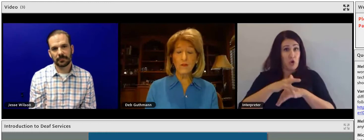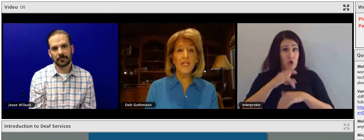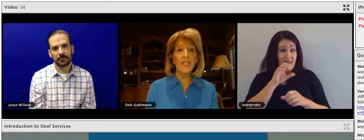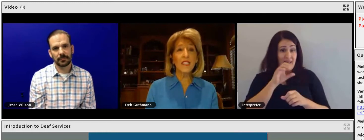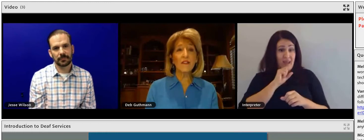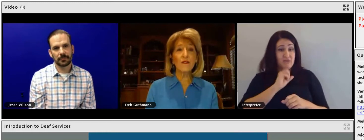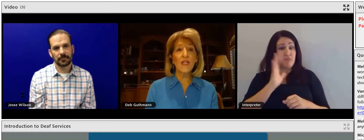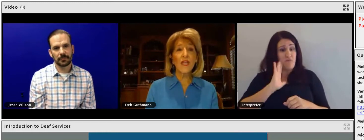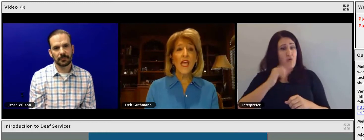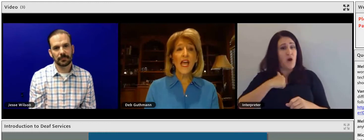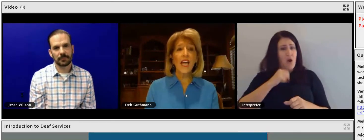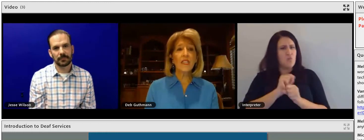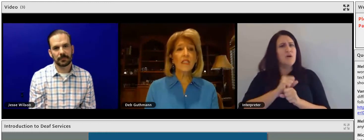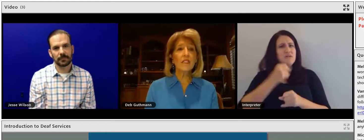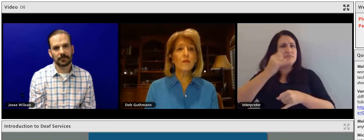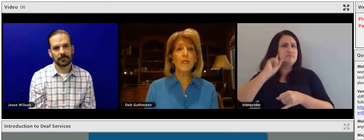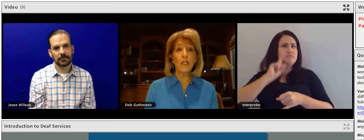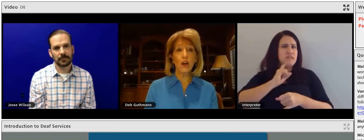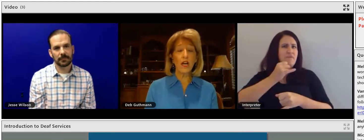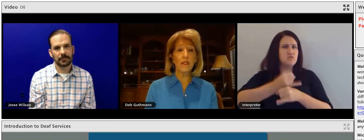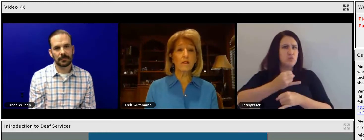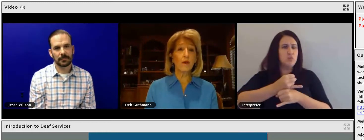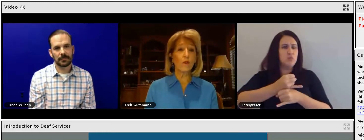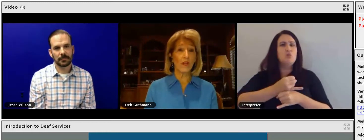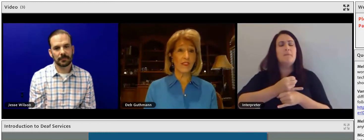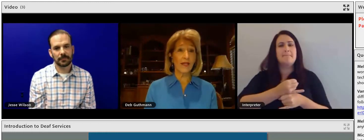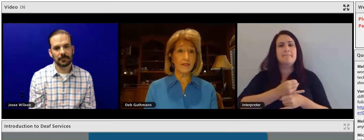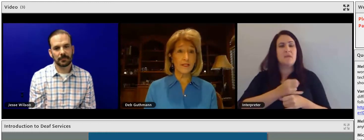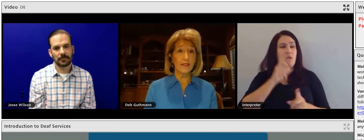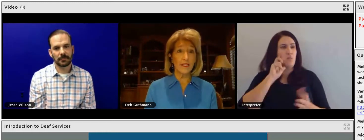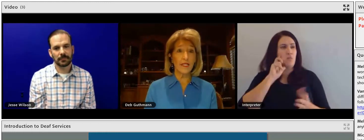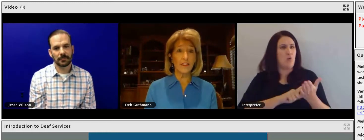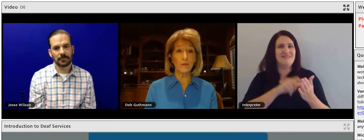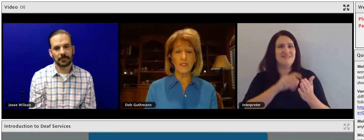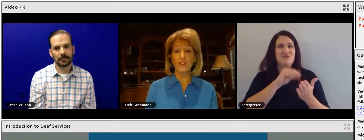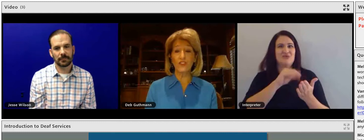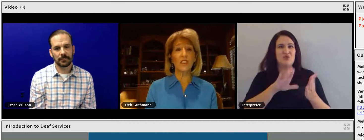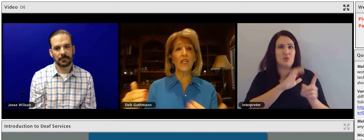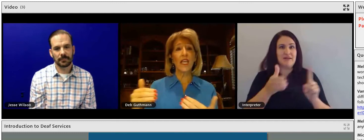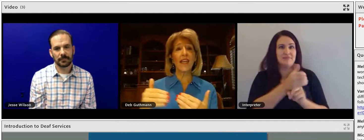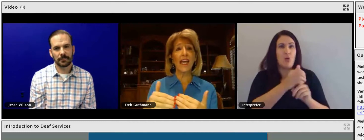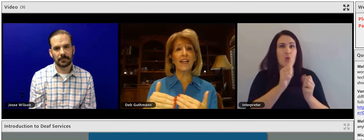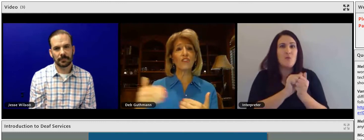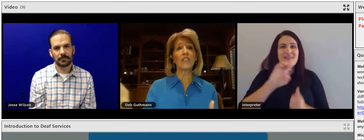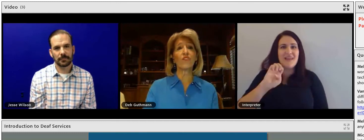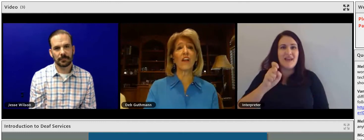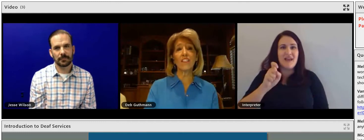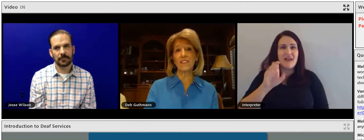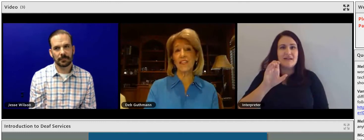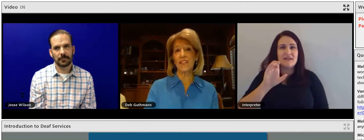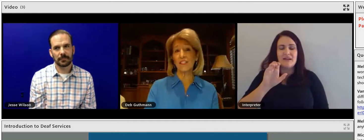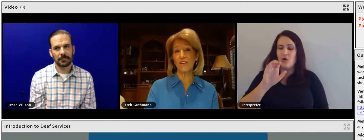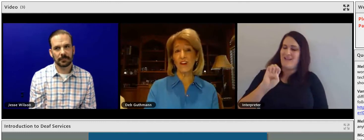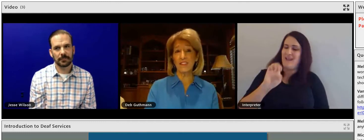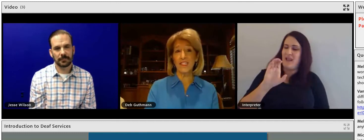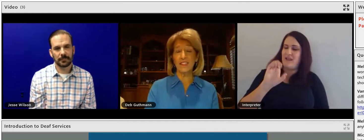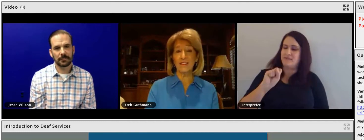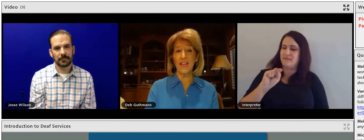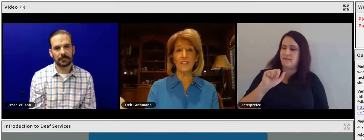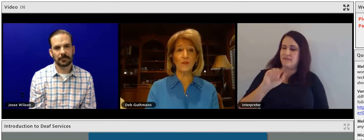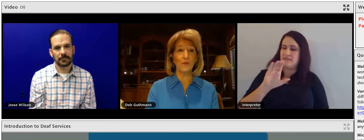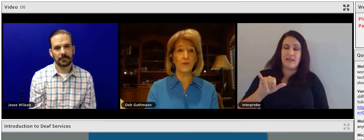the deaf, as I did for many years, having kids be caught with ecstasy in their possession and actually trying